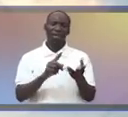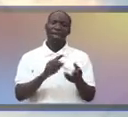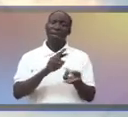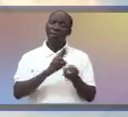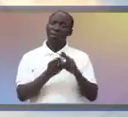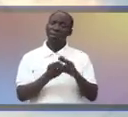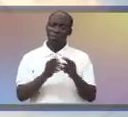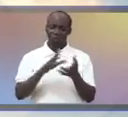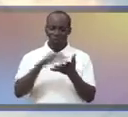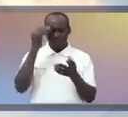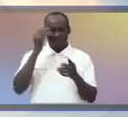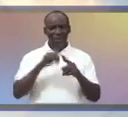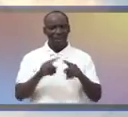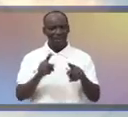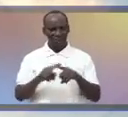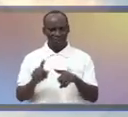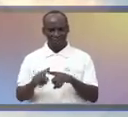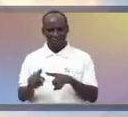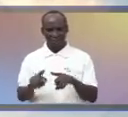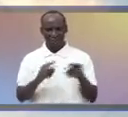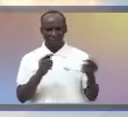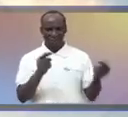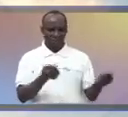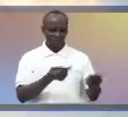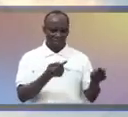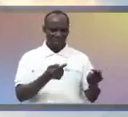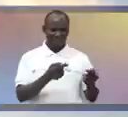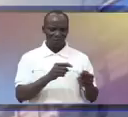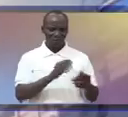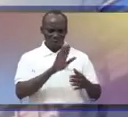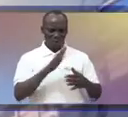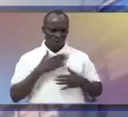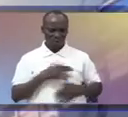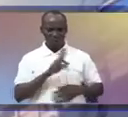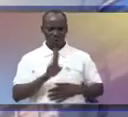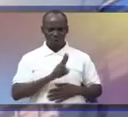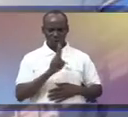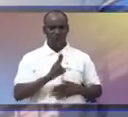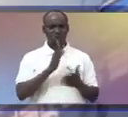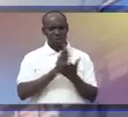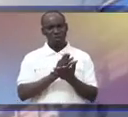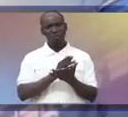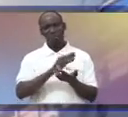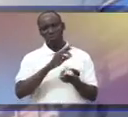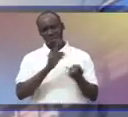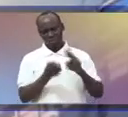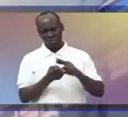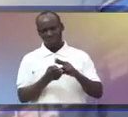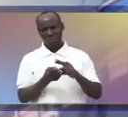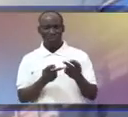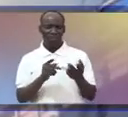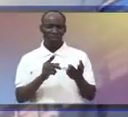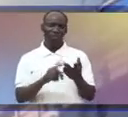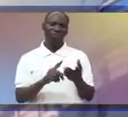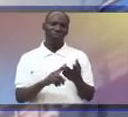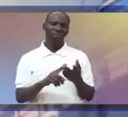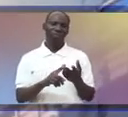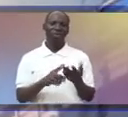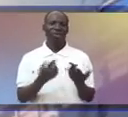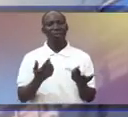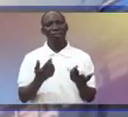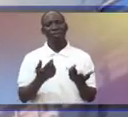ahodo mi no se gboni a ye ye edie ni mpadua ye yankopon se ye ensa kira ye adwen ye nyai afa adwensa kira etoso